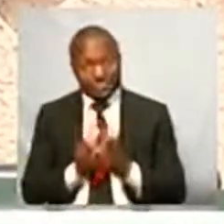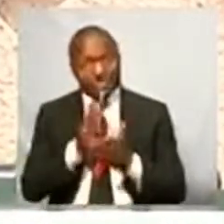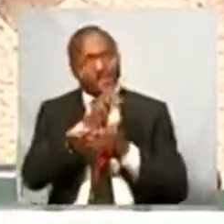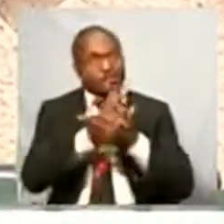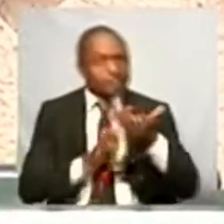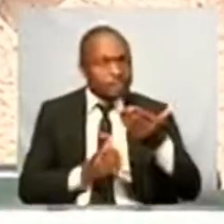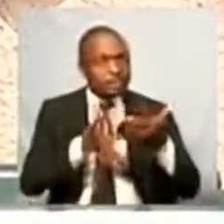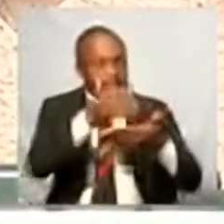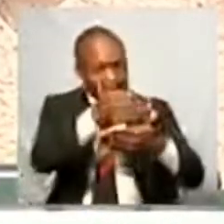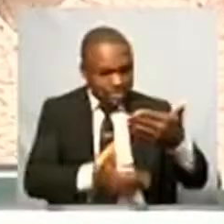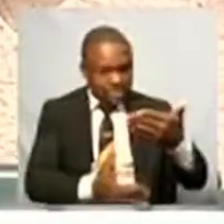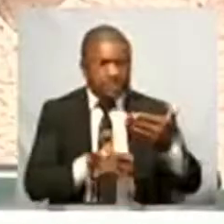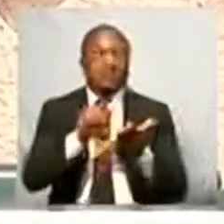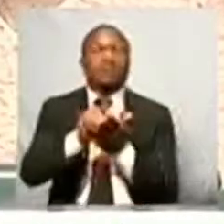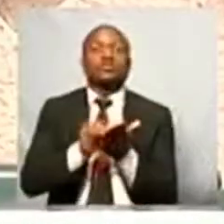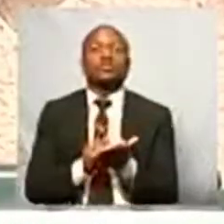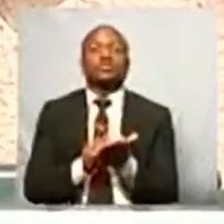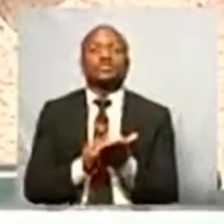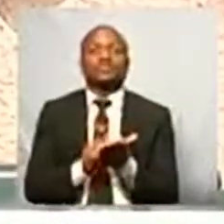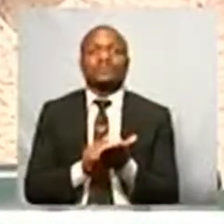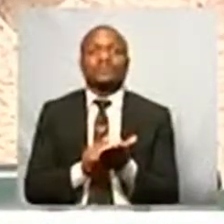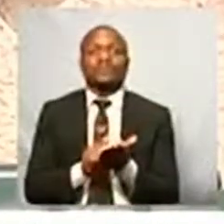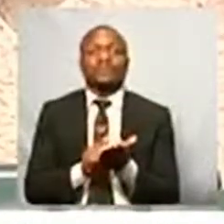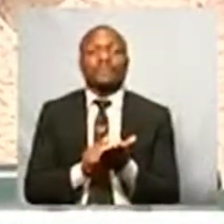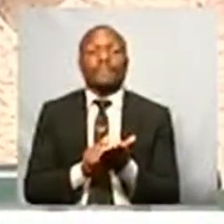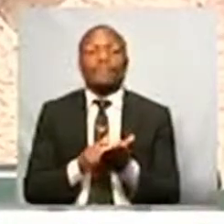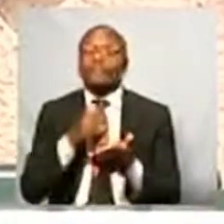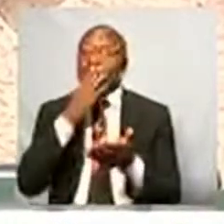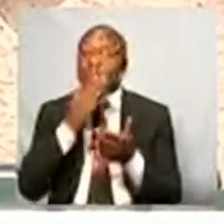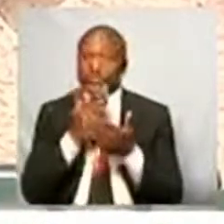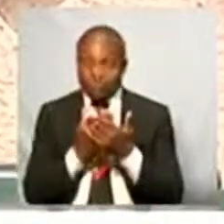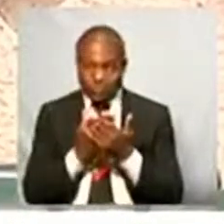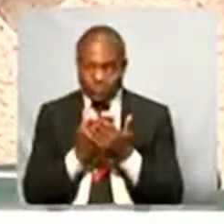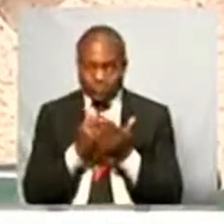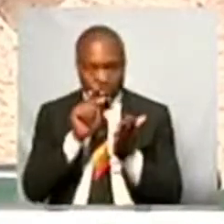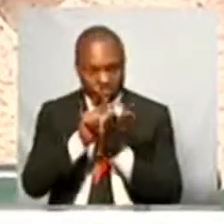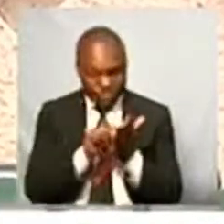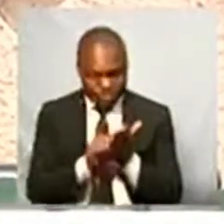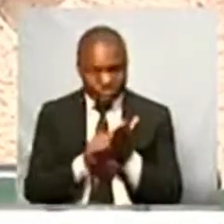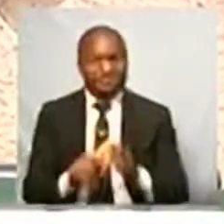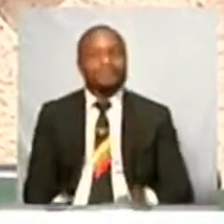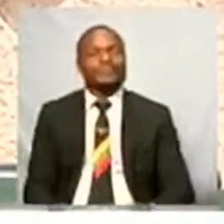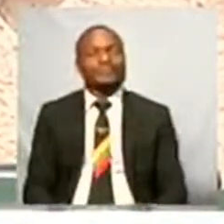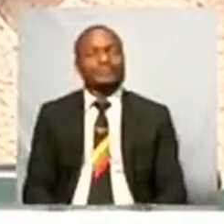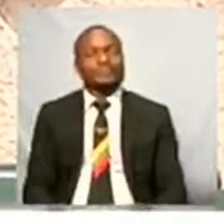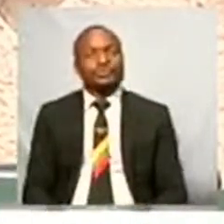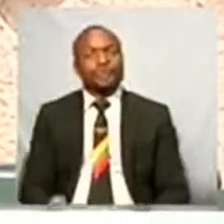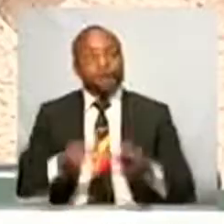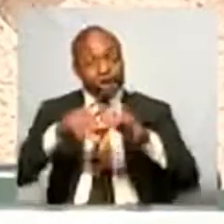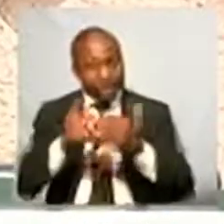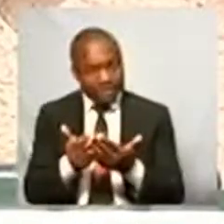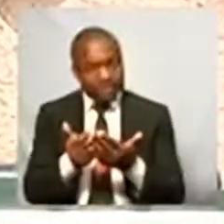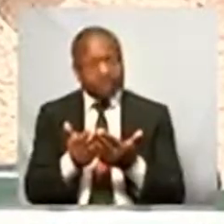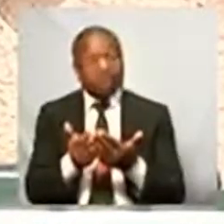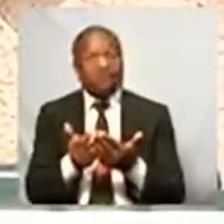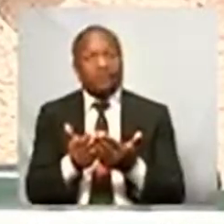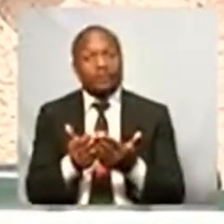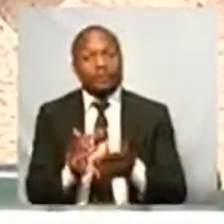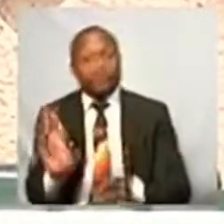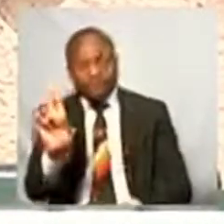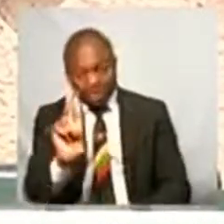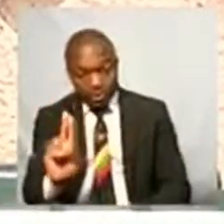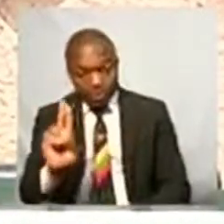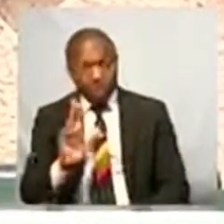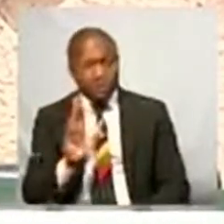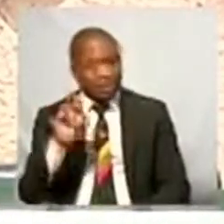some of these laws, well intended as they were in terms of how they apply to the